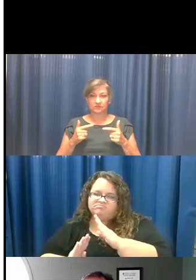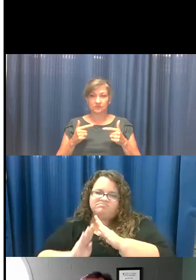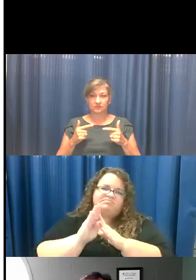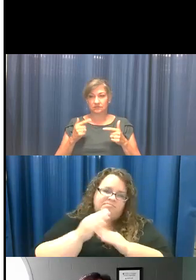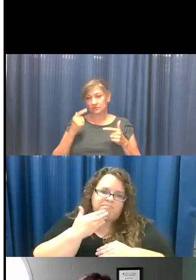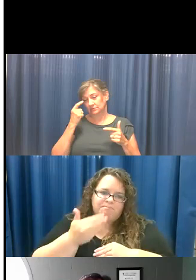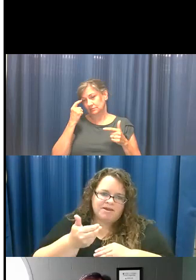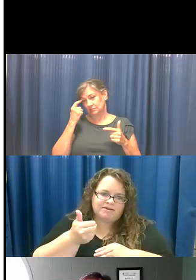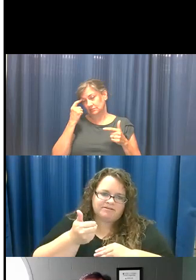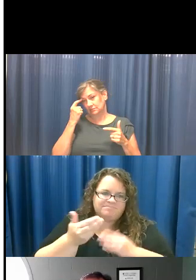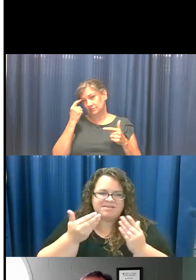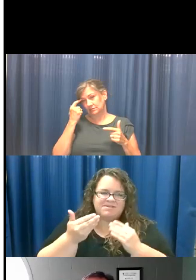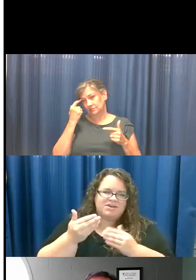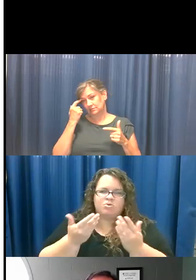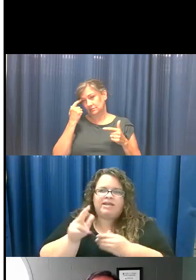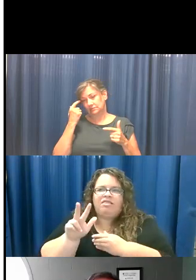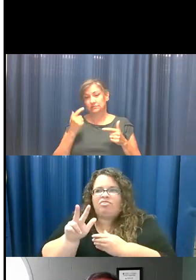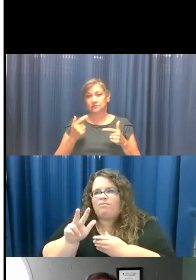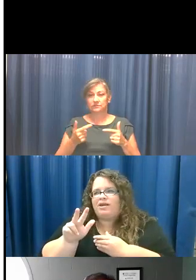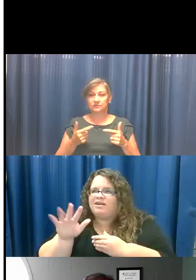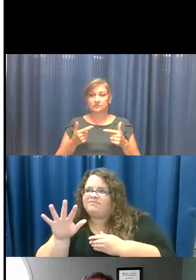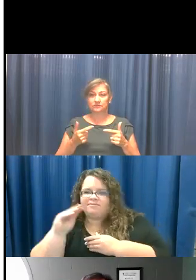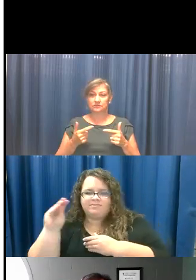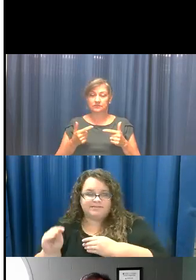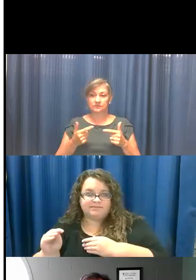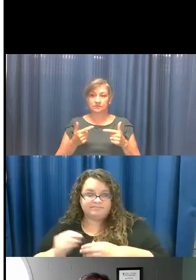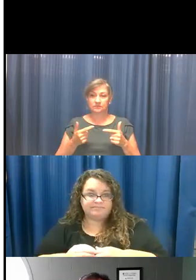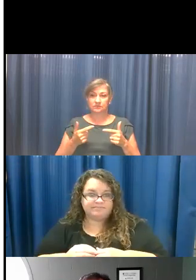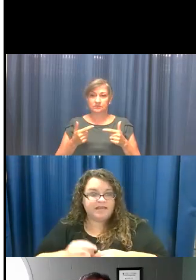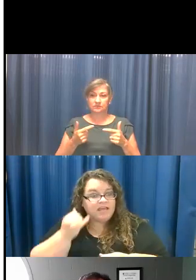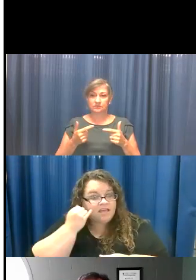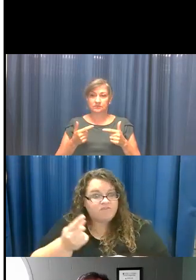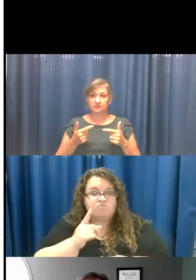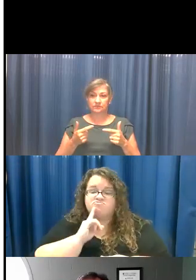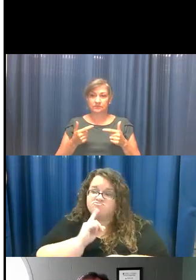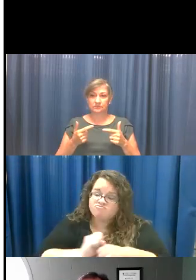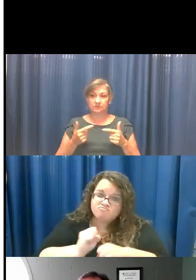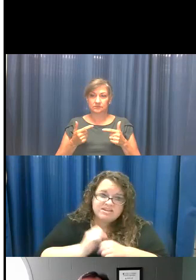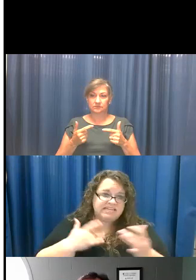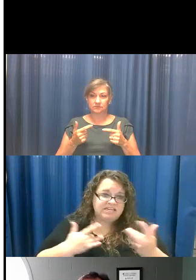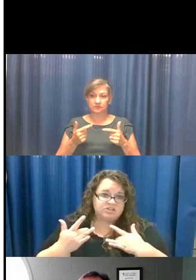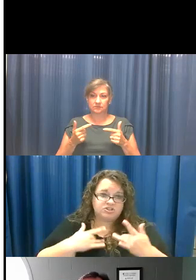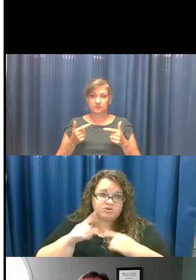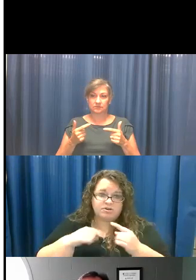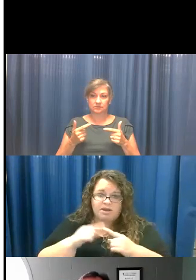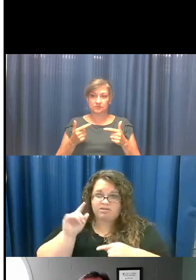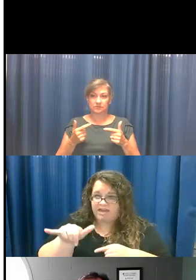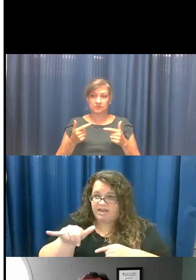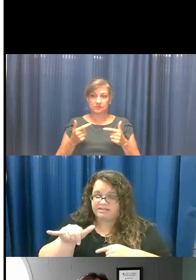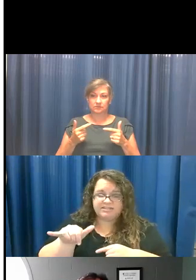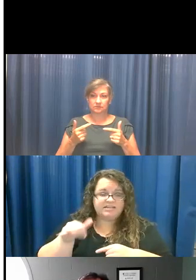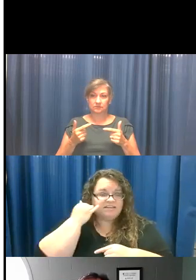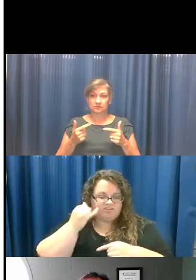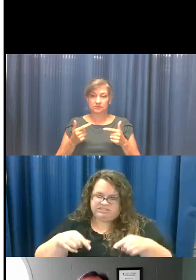to 5%. And I do want you to know, if you're really concerned about this, if this is creating a lot of